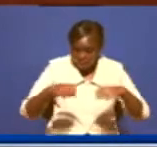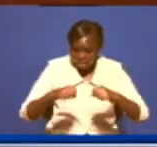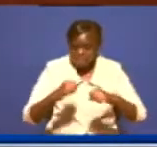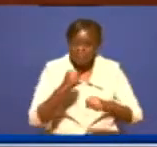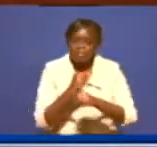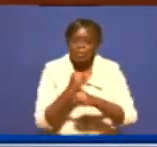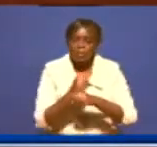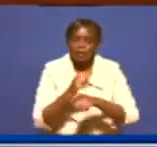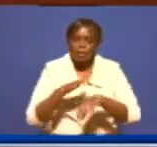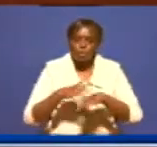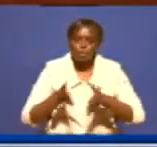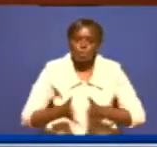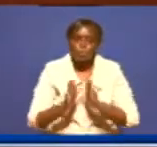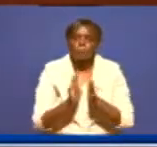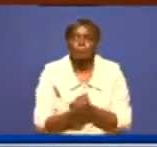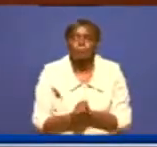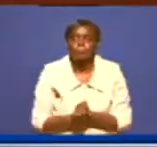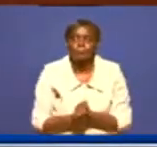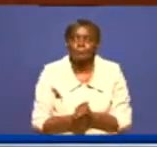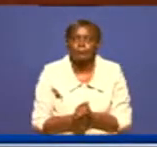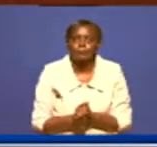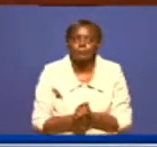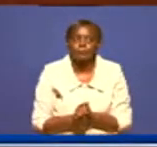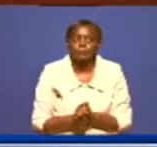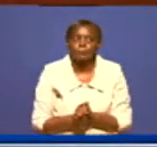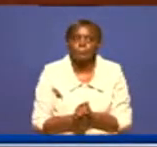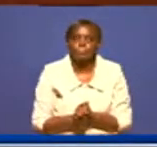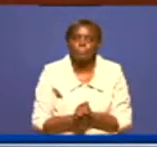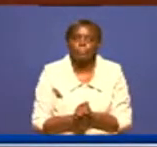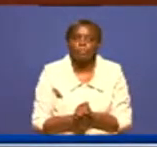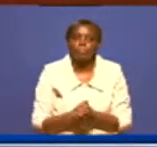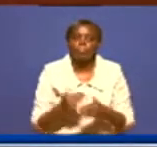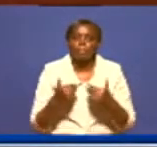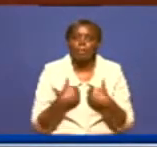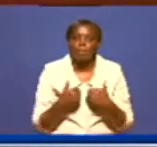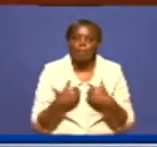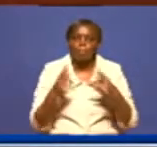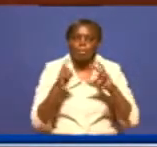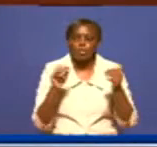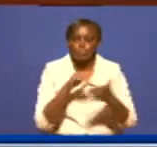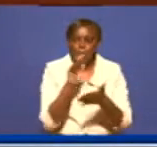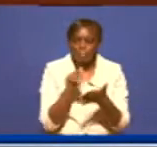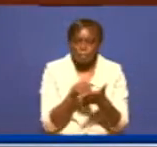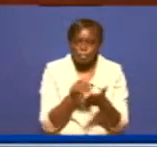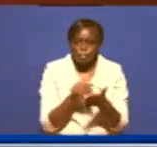in good faith. Madam Speaker, there is the issue of